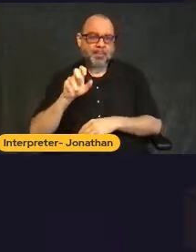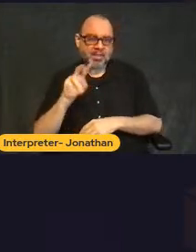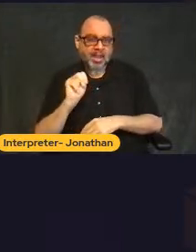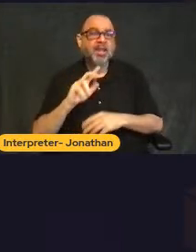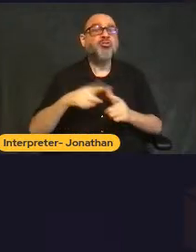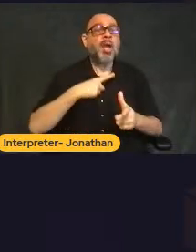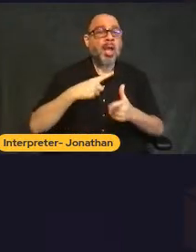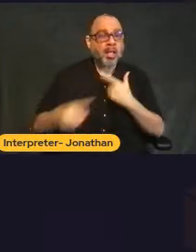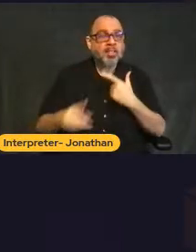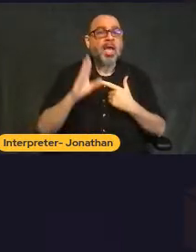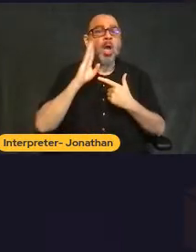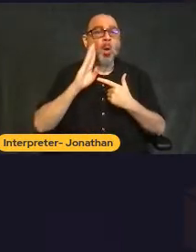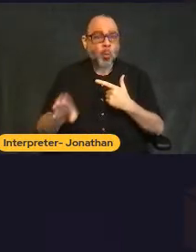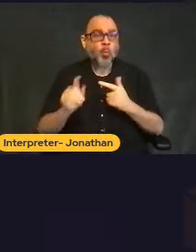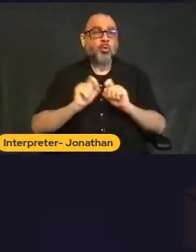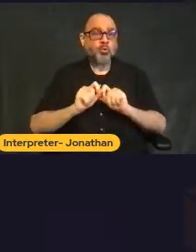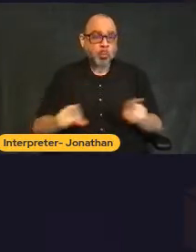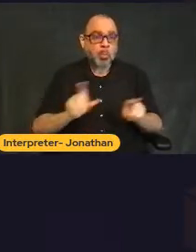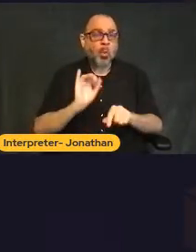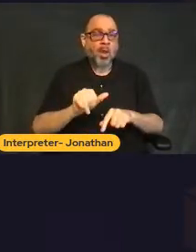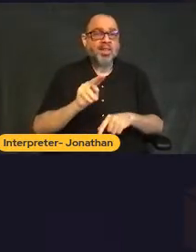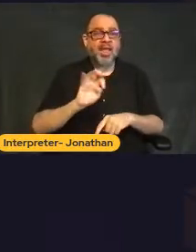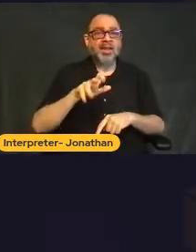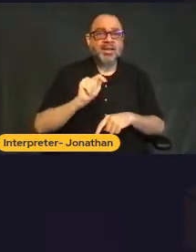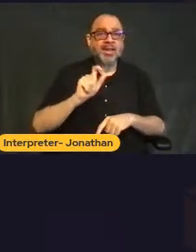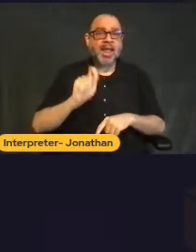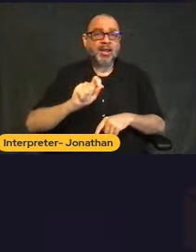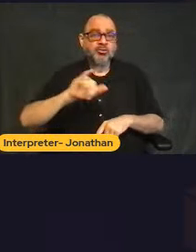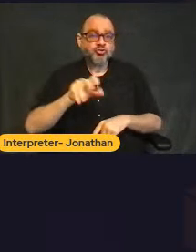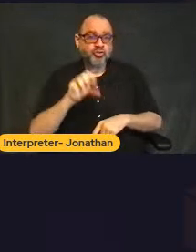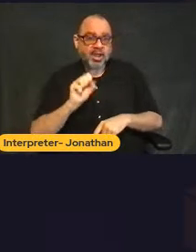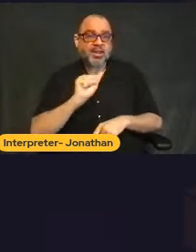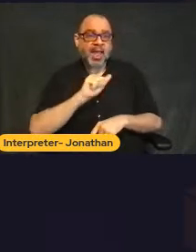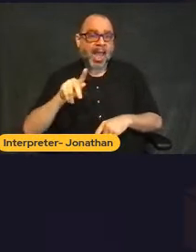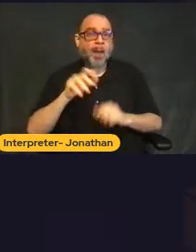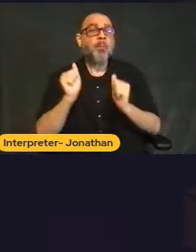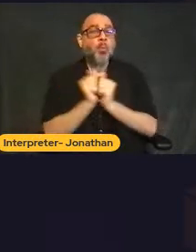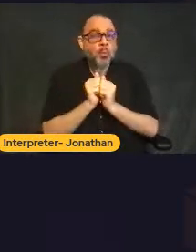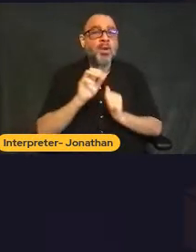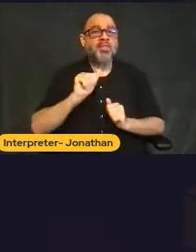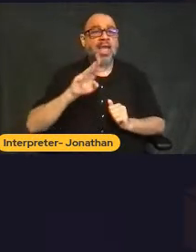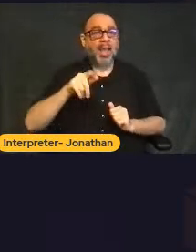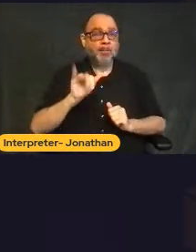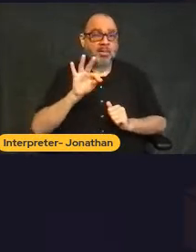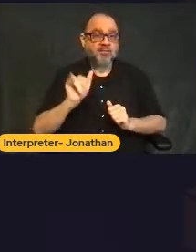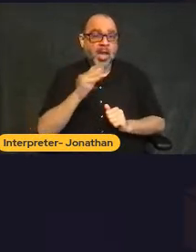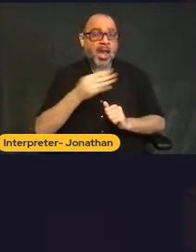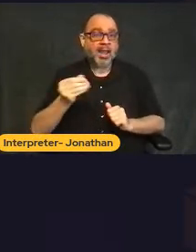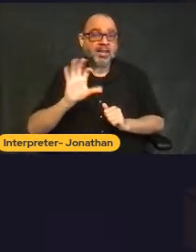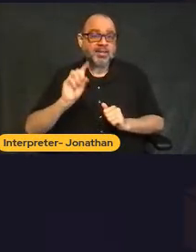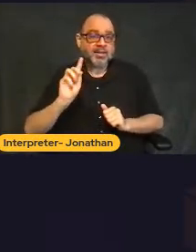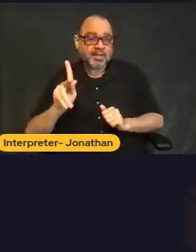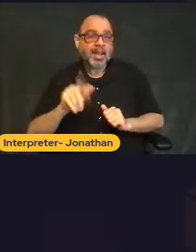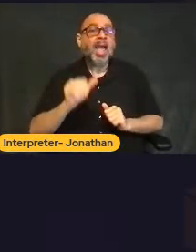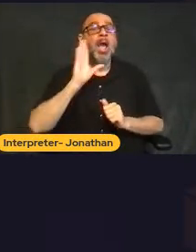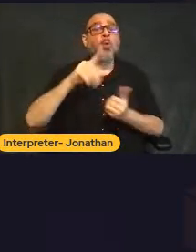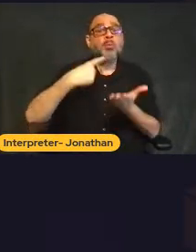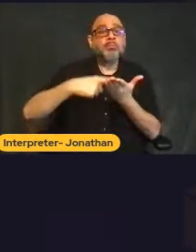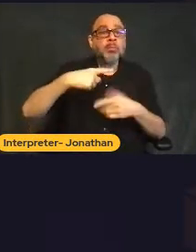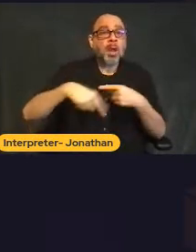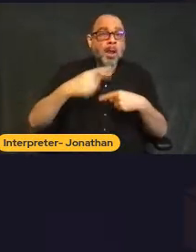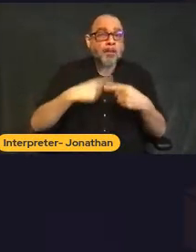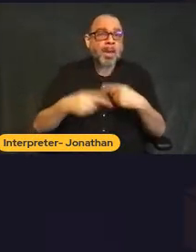a Next.js application with Amplify and CDK. And then we will talk about